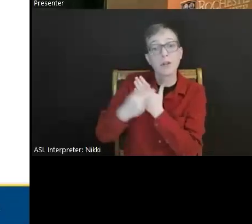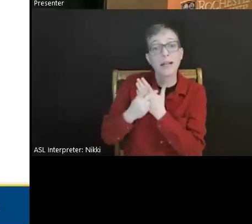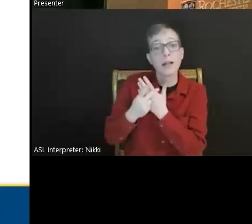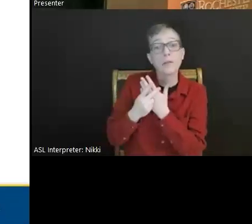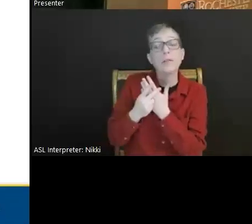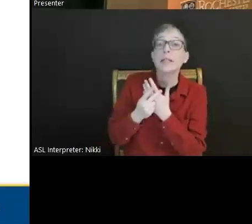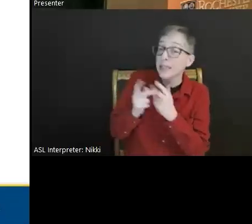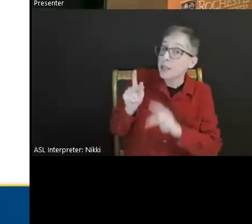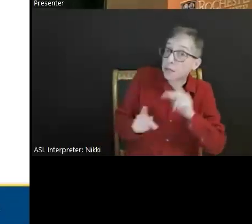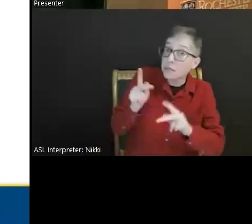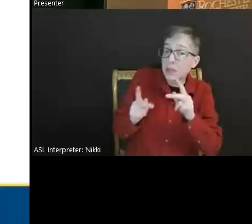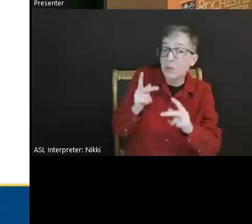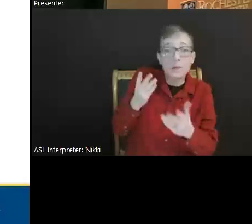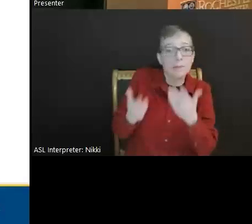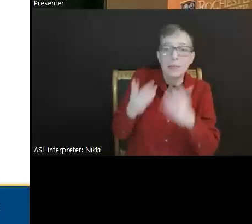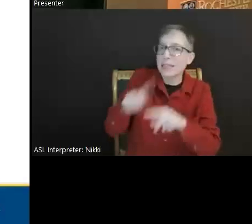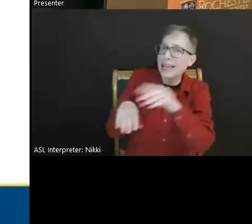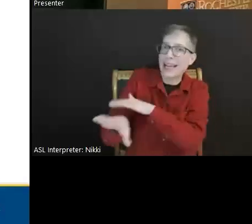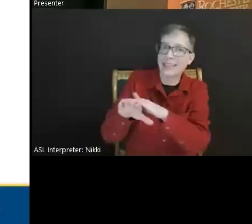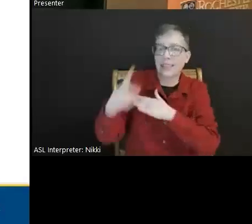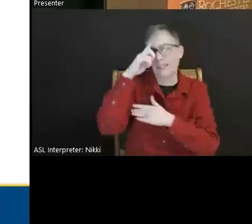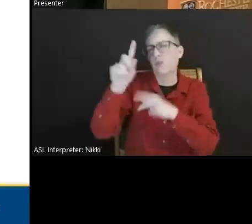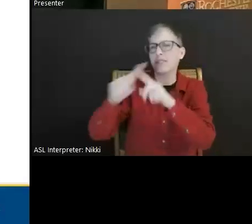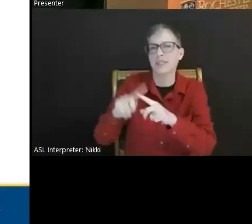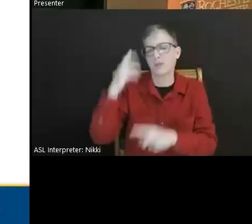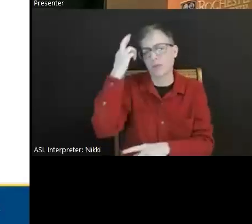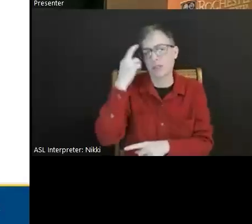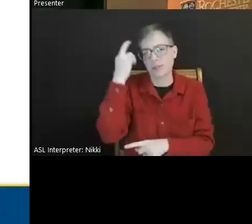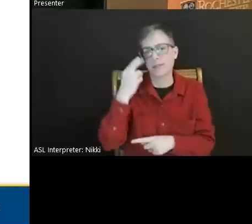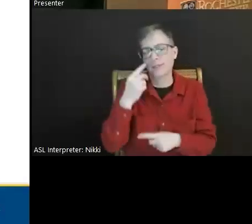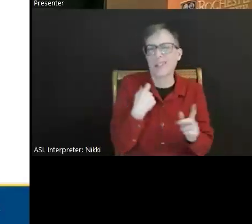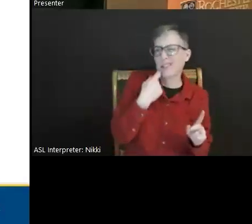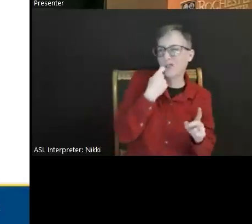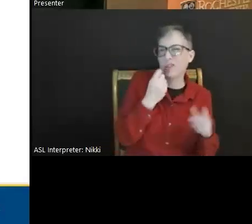to both illness-related factors and psychosocial issues.